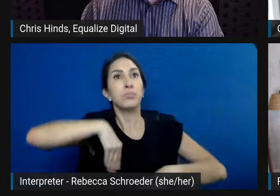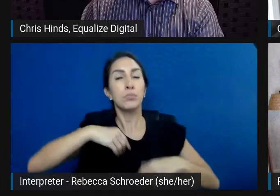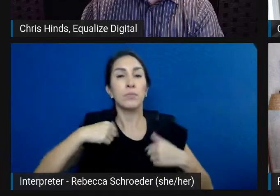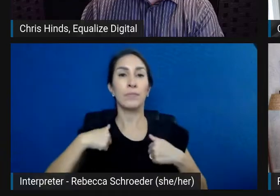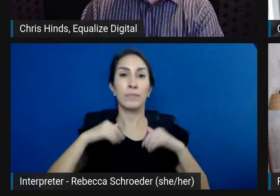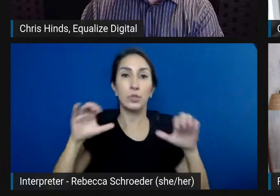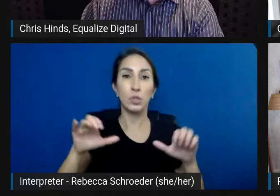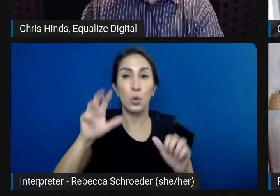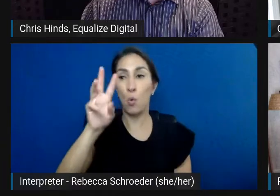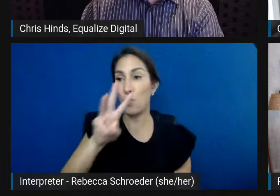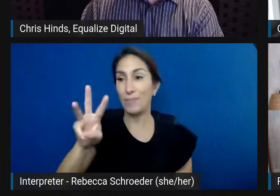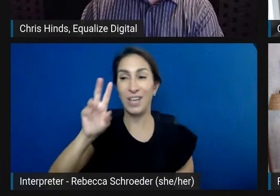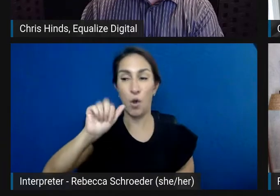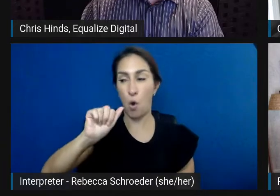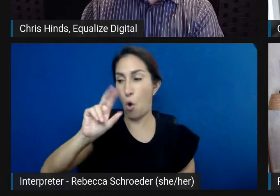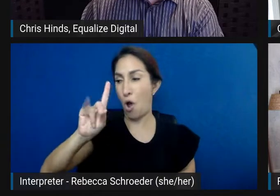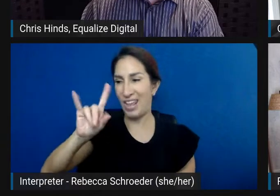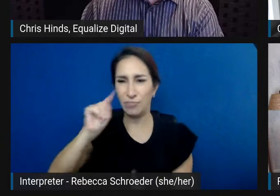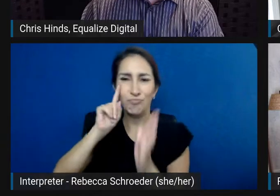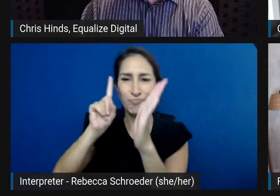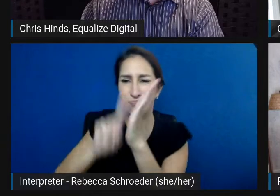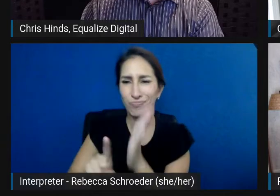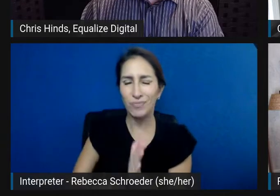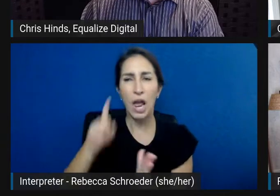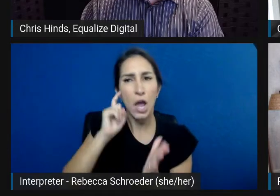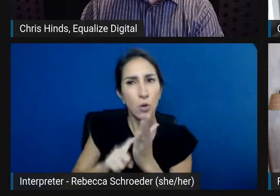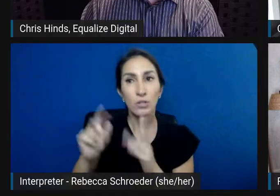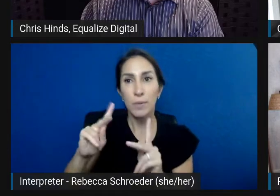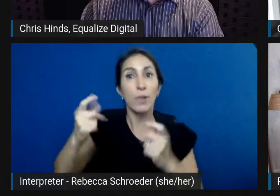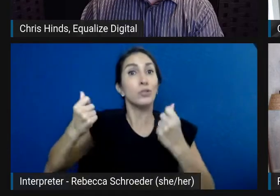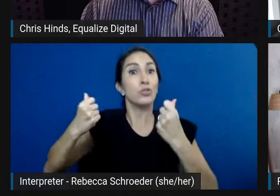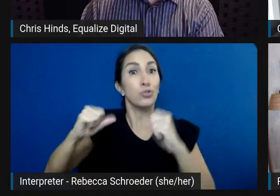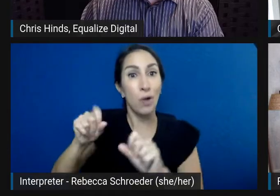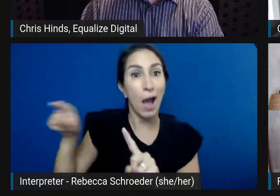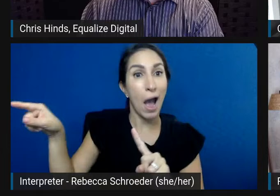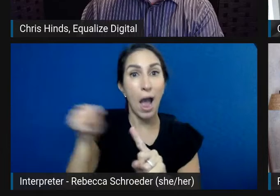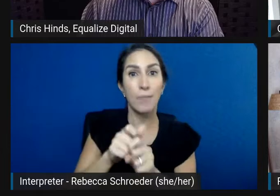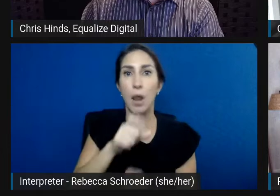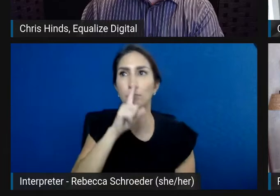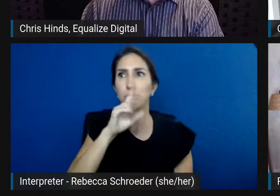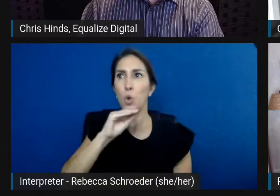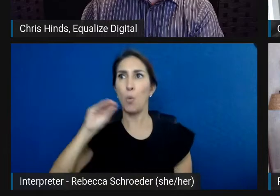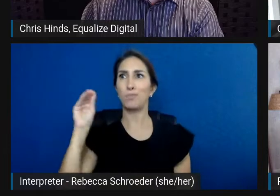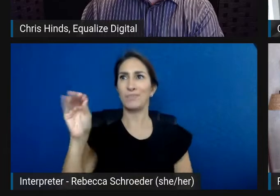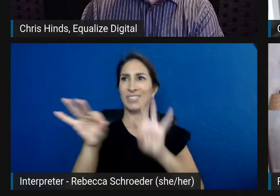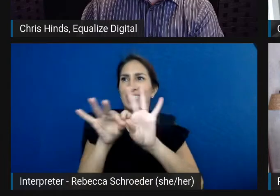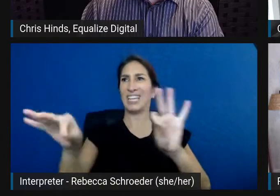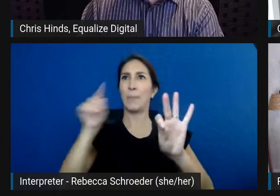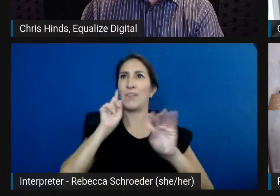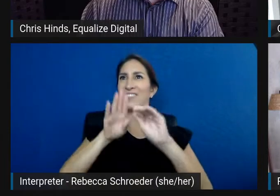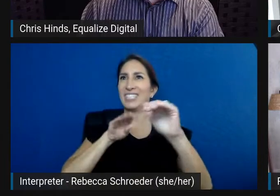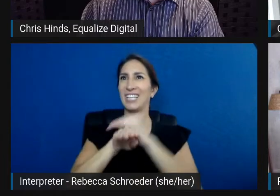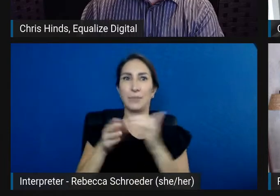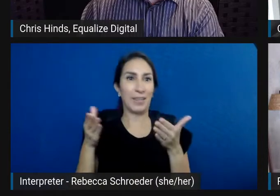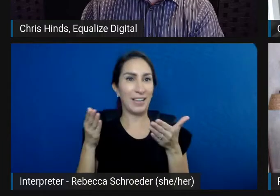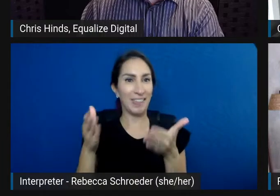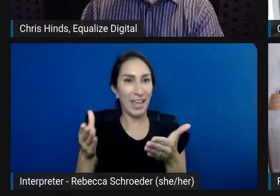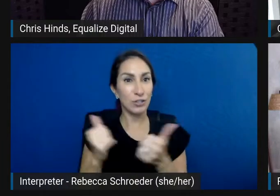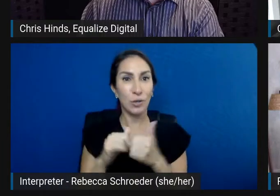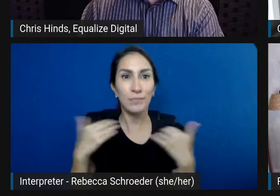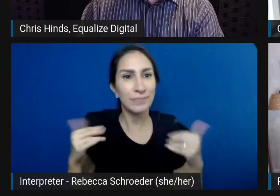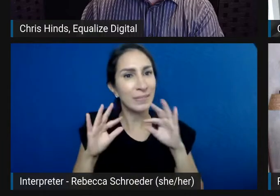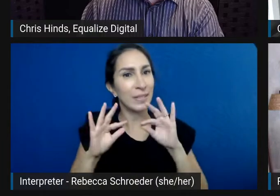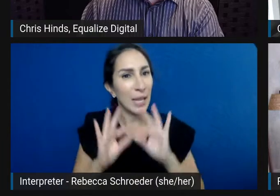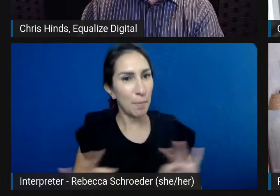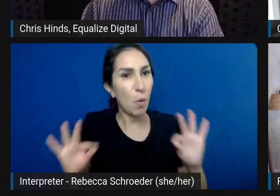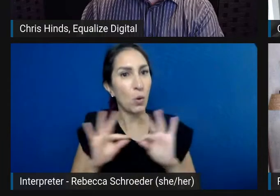audits, I often find that people are trying to make their website accessible, but they're not putting the accessibility statement on there. So it's very important to do